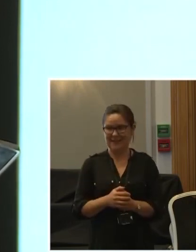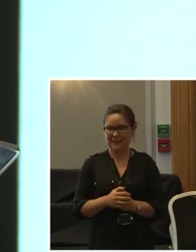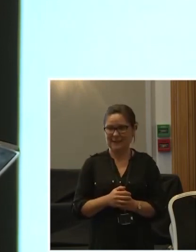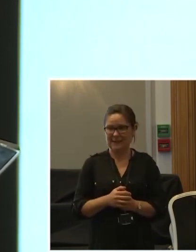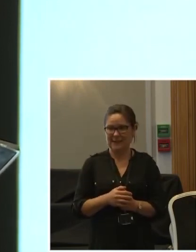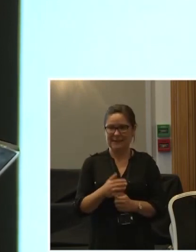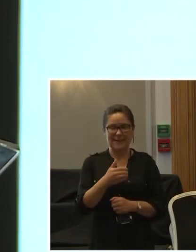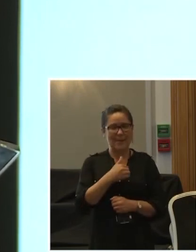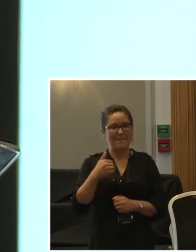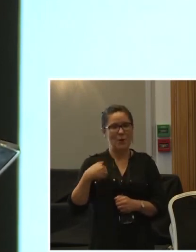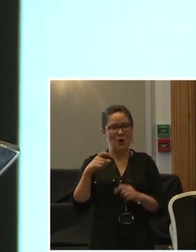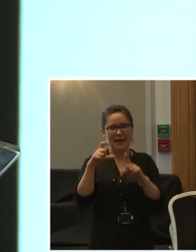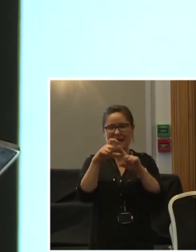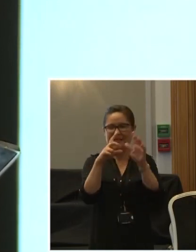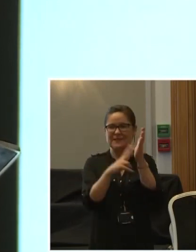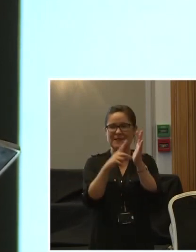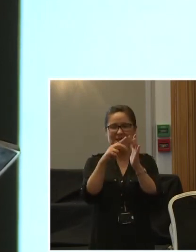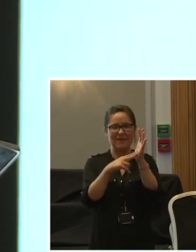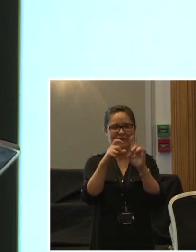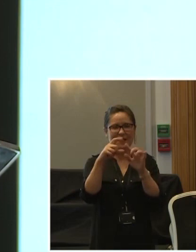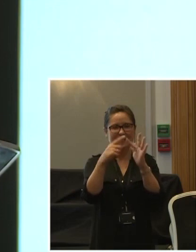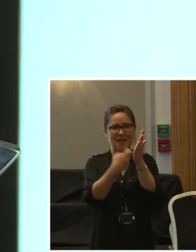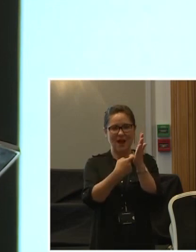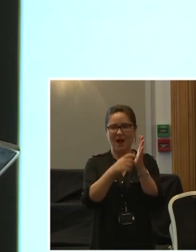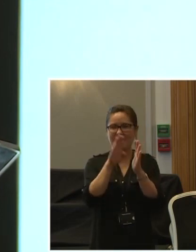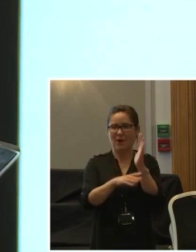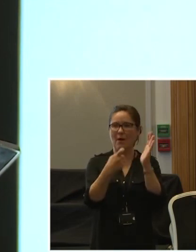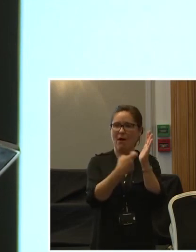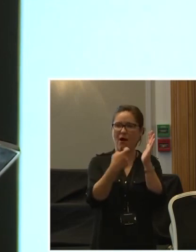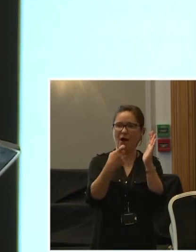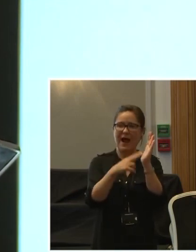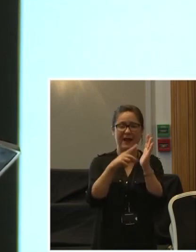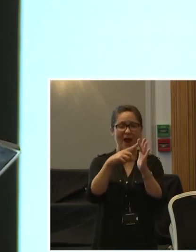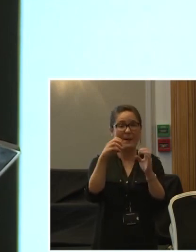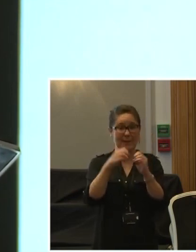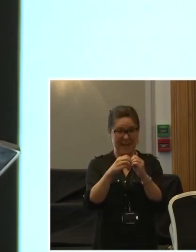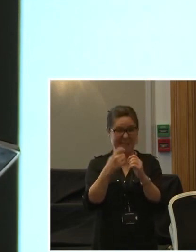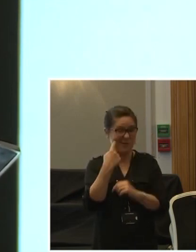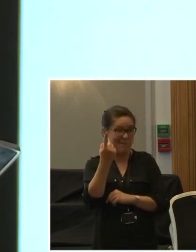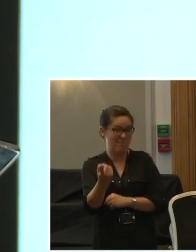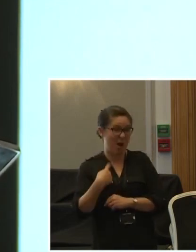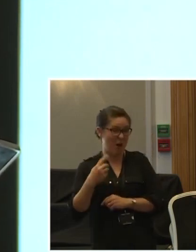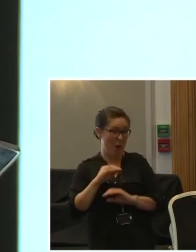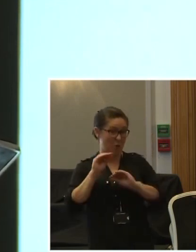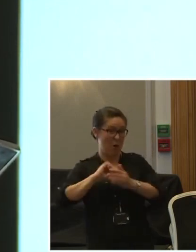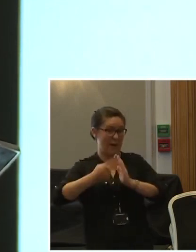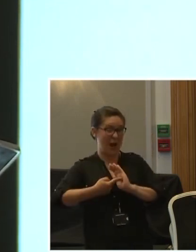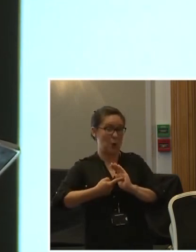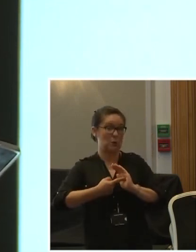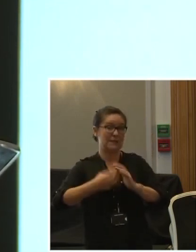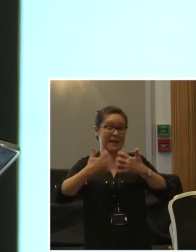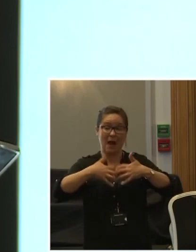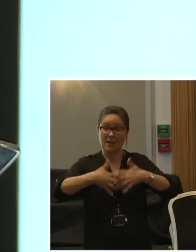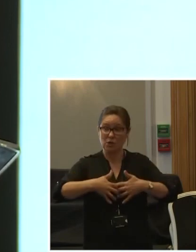Hi, morning everyone, it's Devinder from RNIB. So I'll be doing a session tomorrow on technology, but a work that has been happening in terms of, say, for example, in